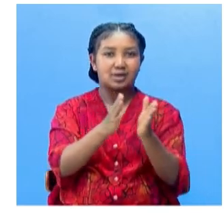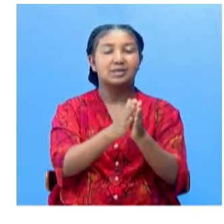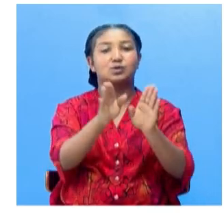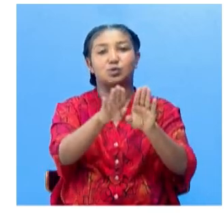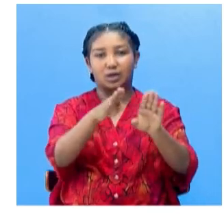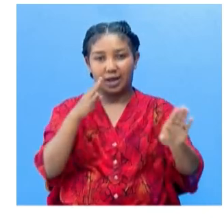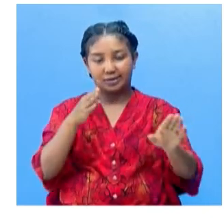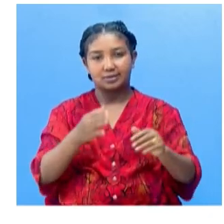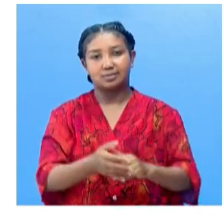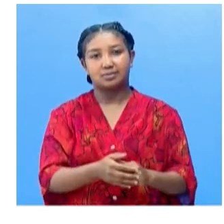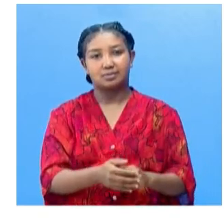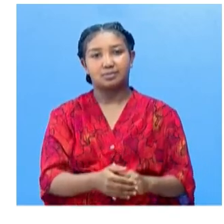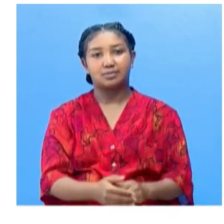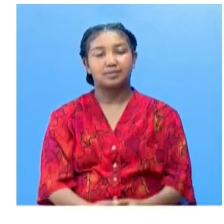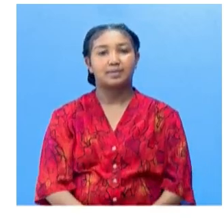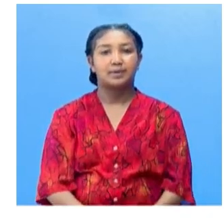gate,